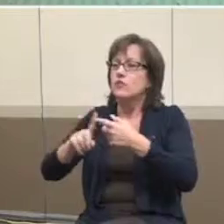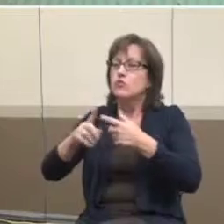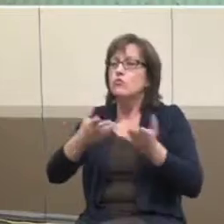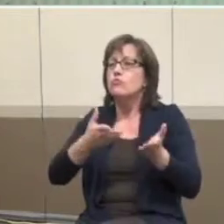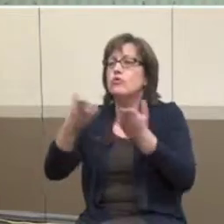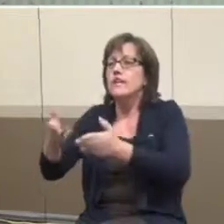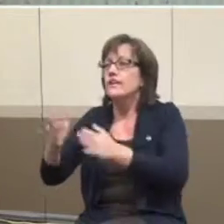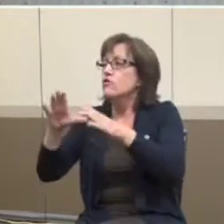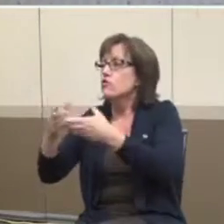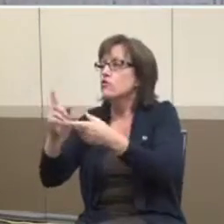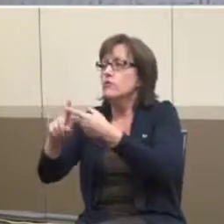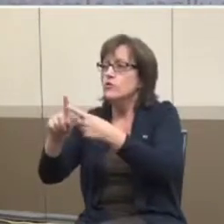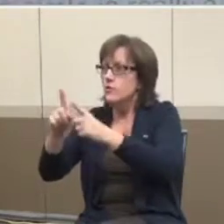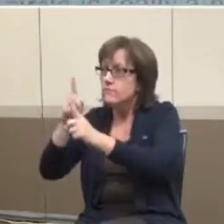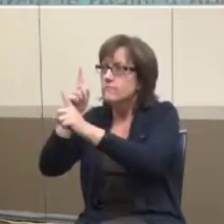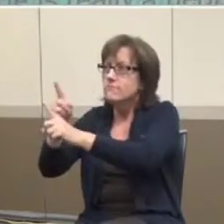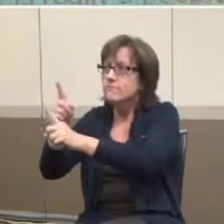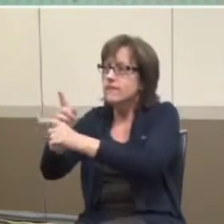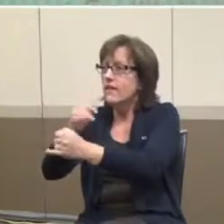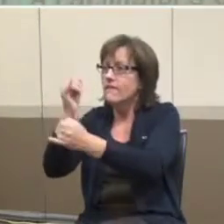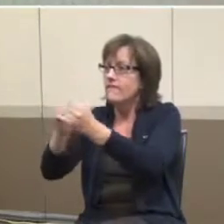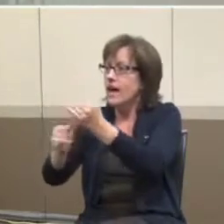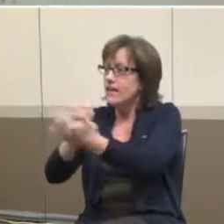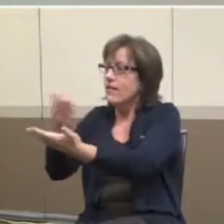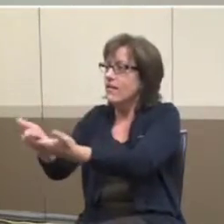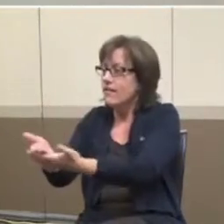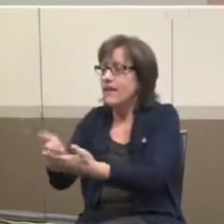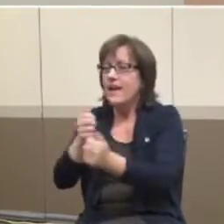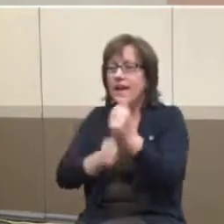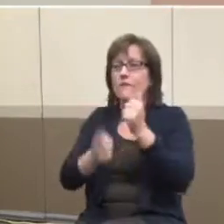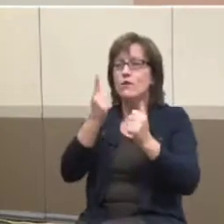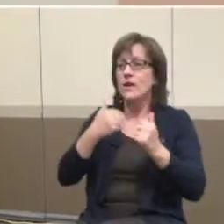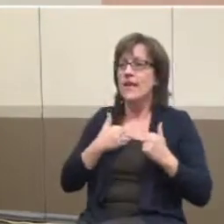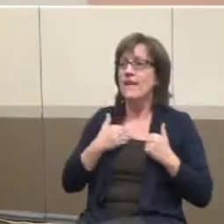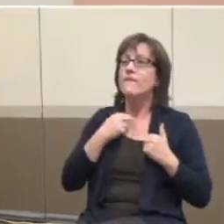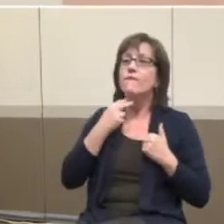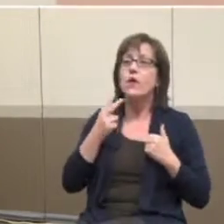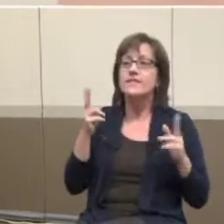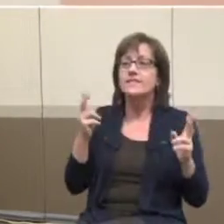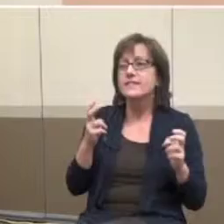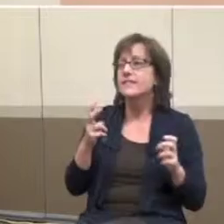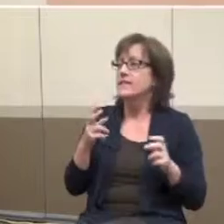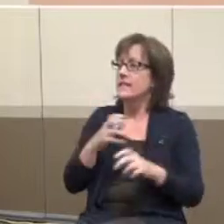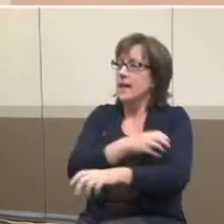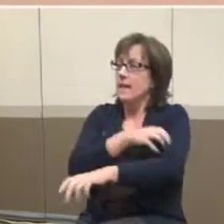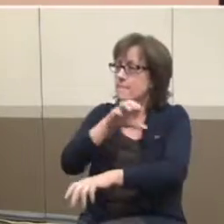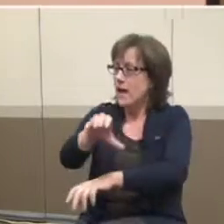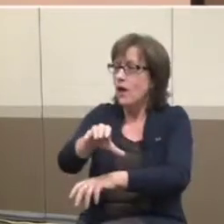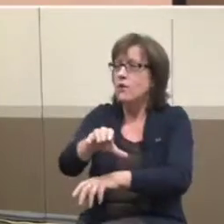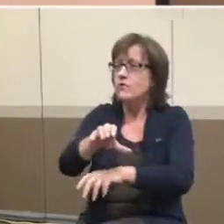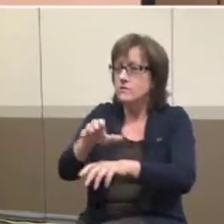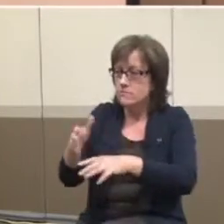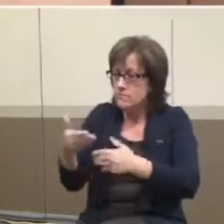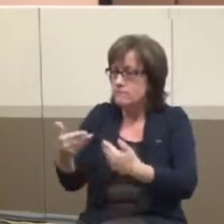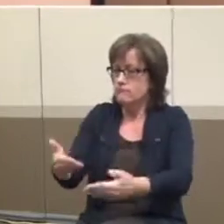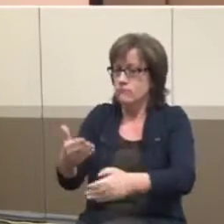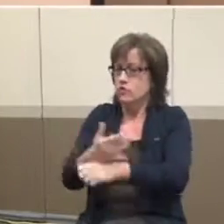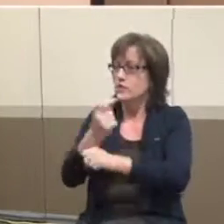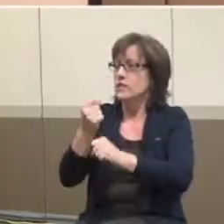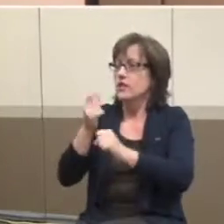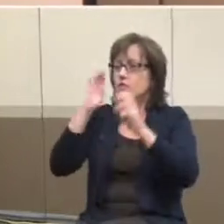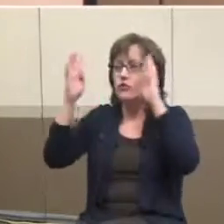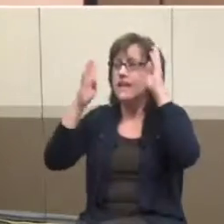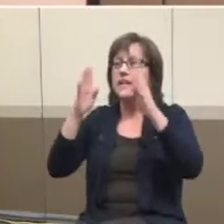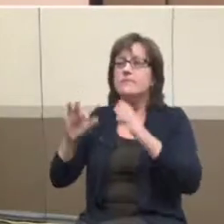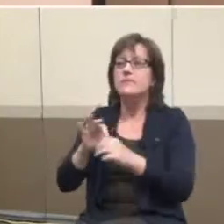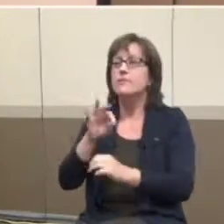destination, a place where everyone has a voice and is empowered to use it, and where the creative spirit is shared